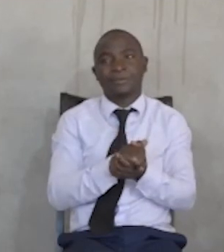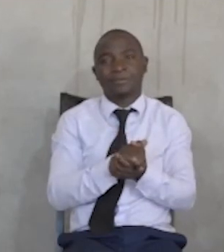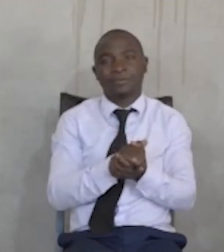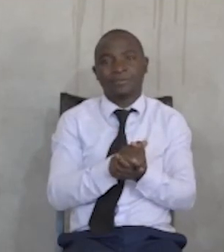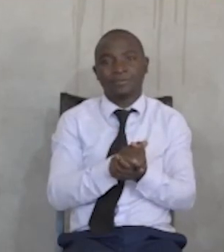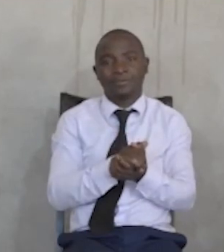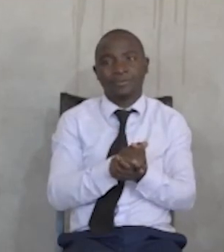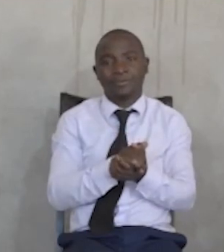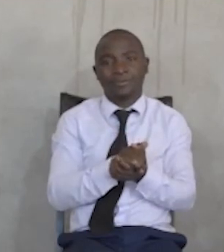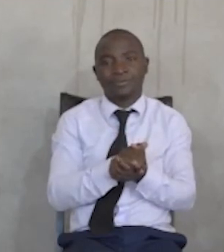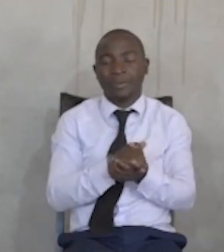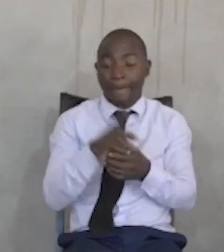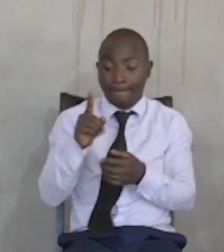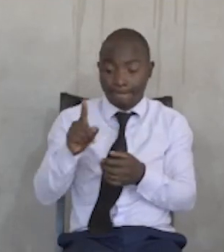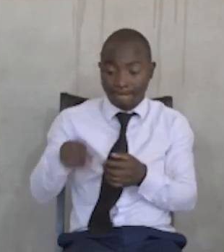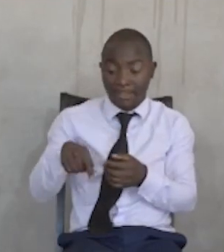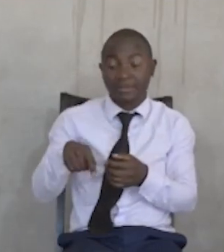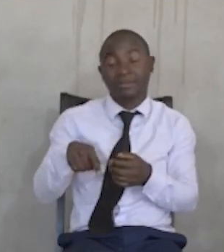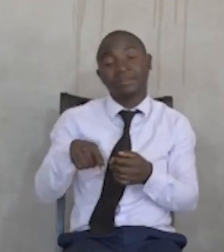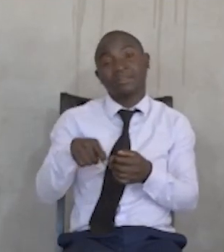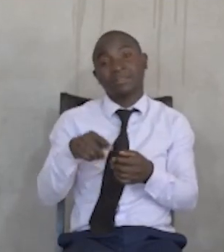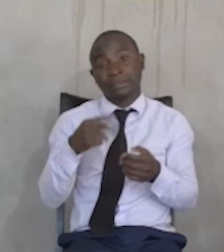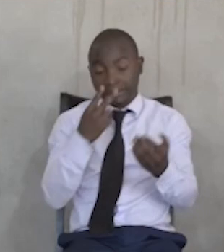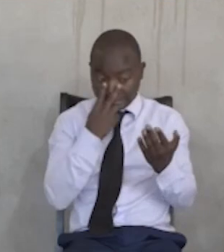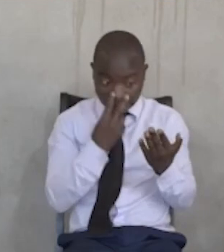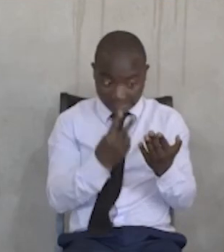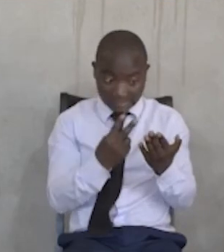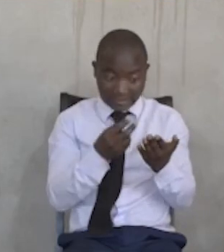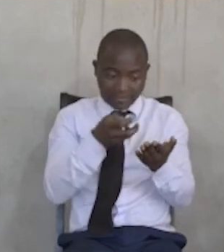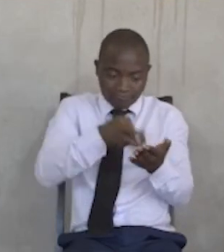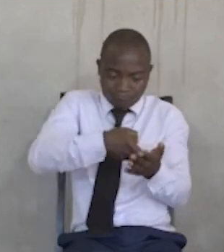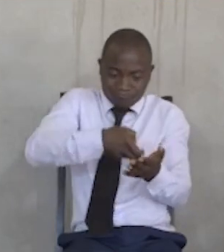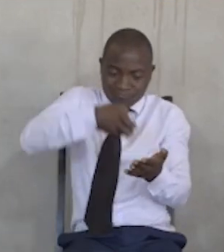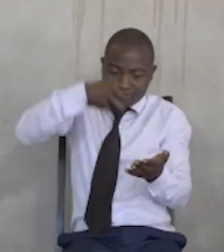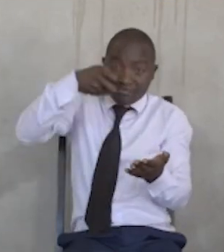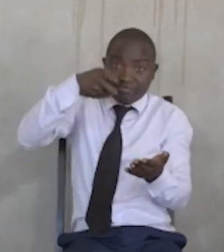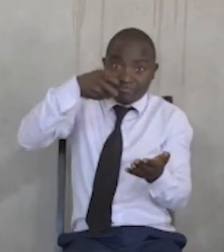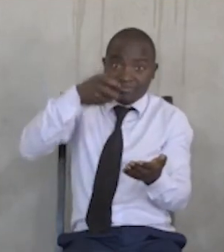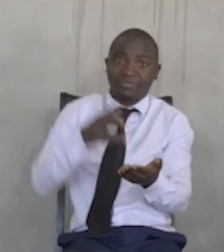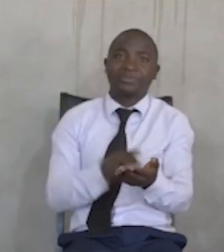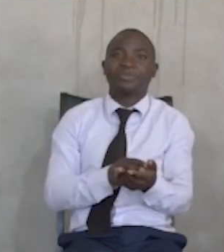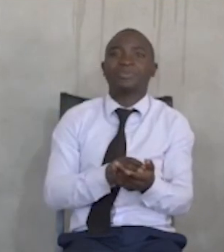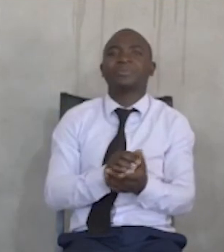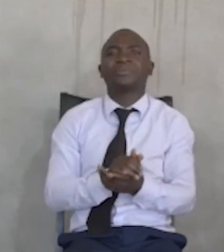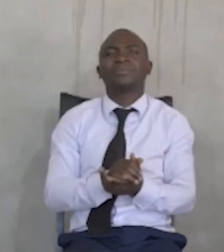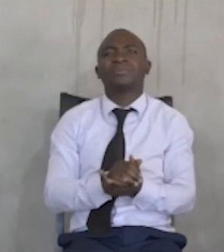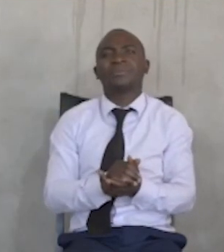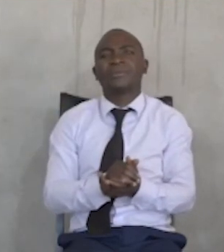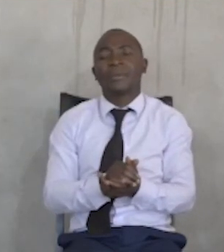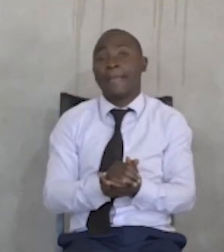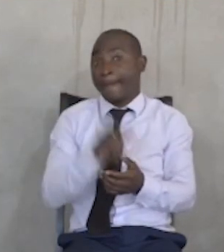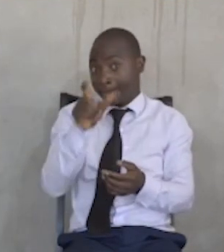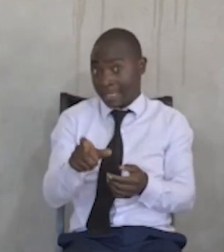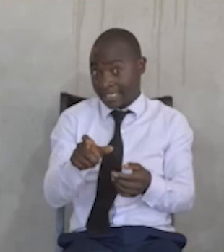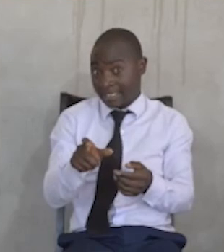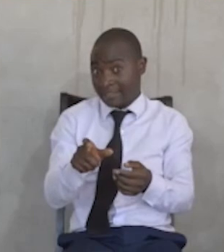take a sample from the family member with the same problem, and